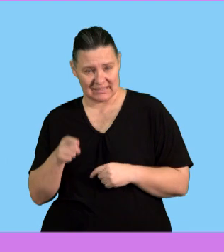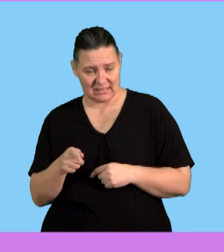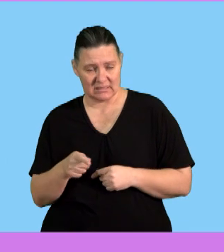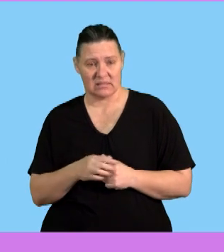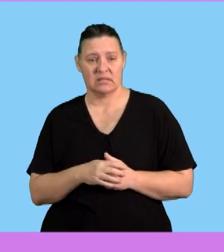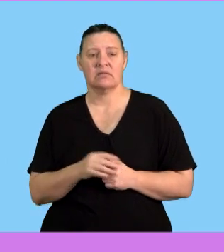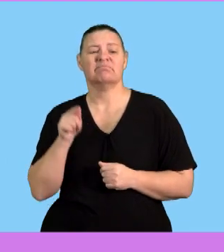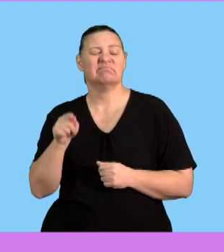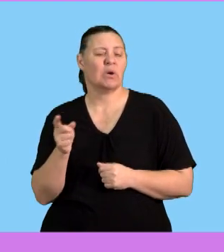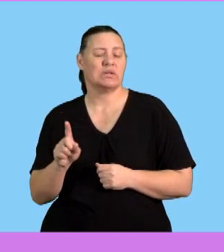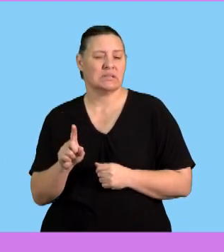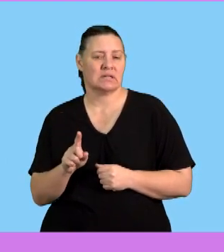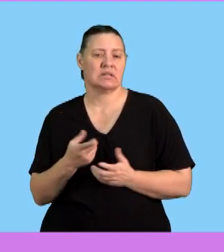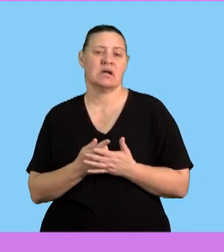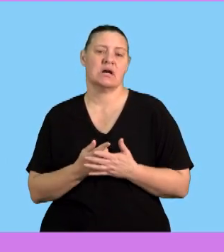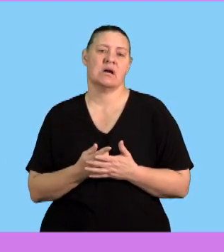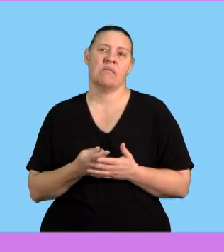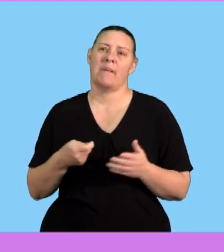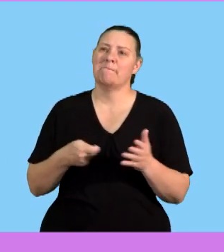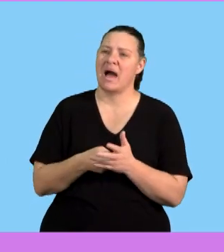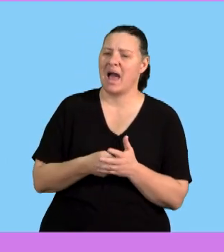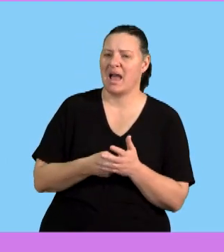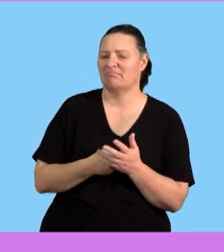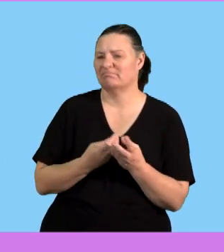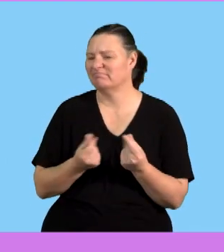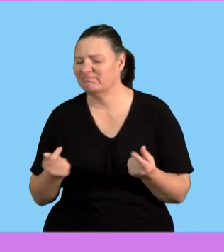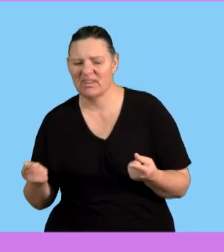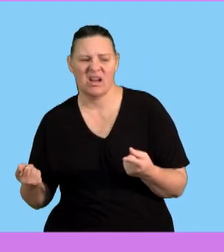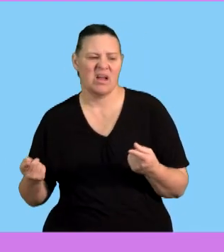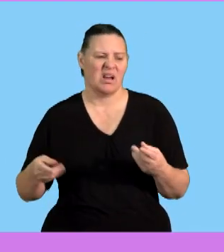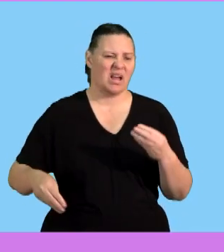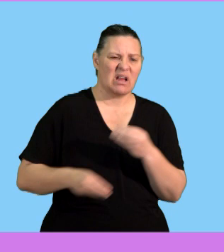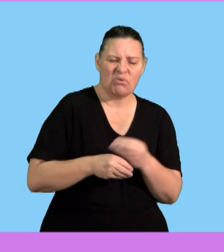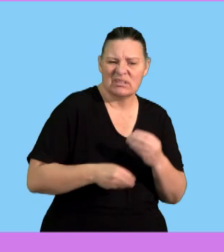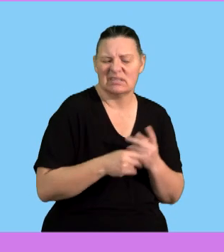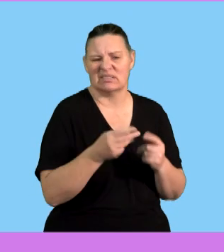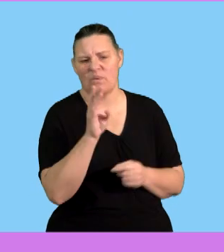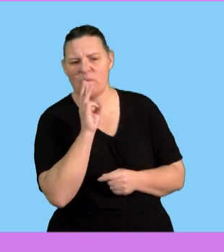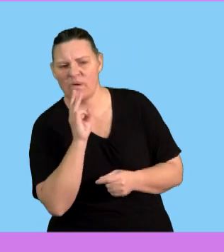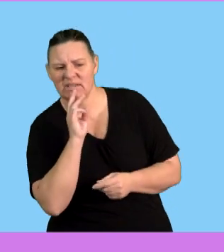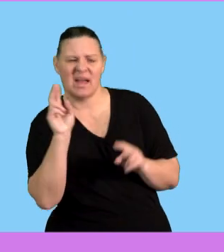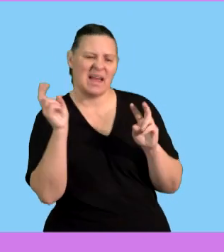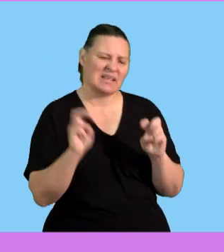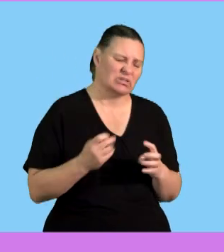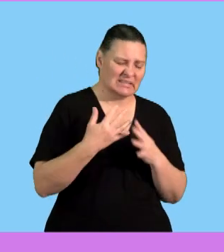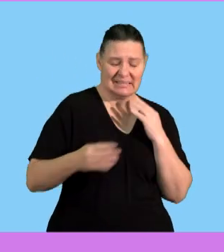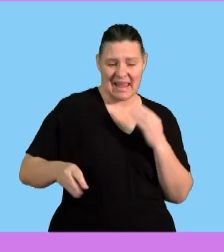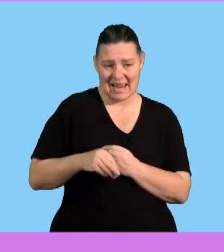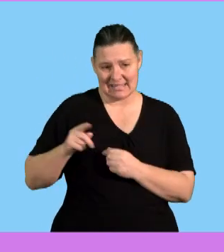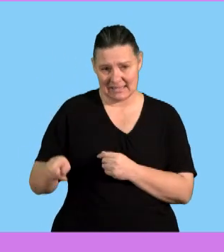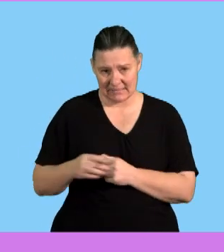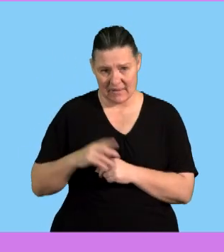and that entails your ingredients, extra wages when needed, water and